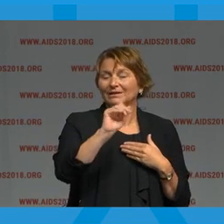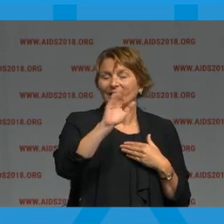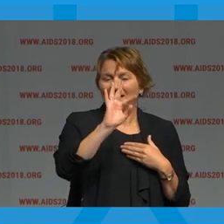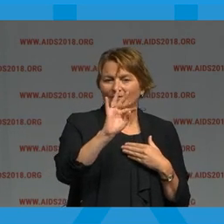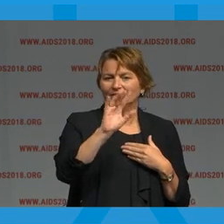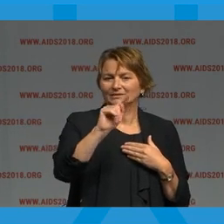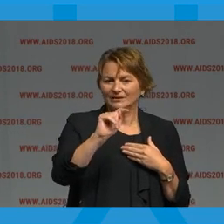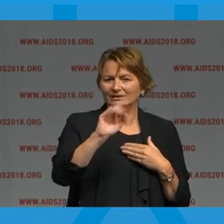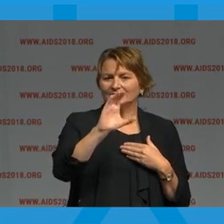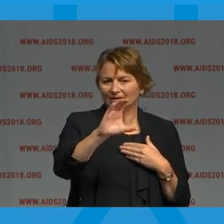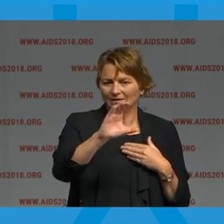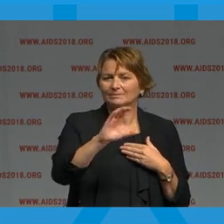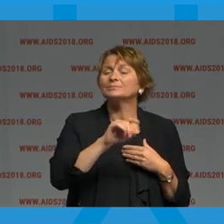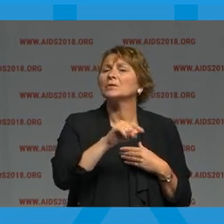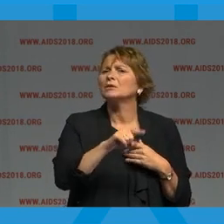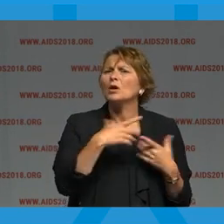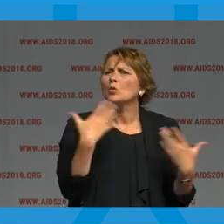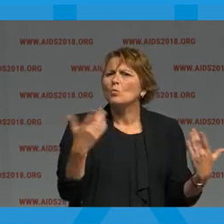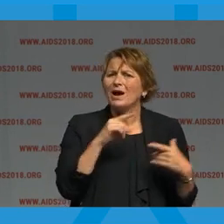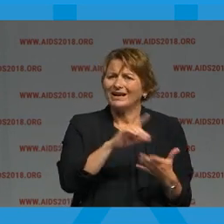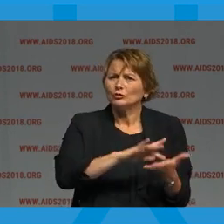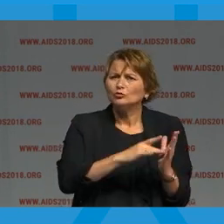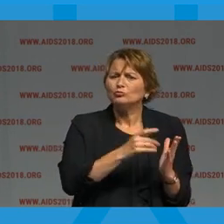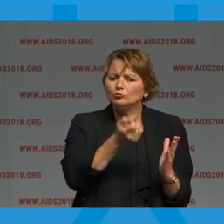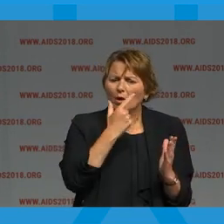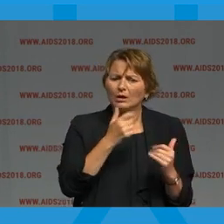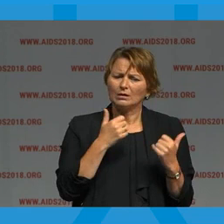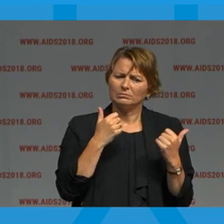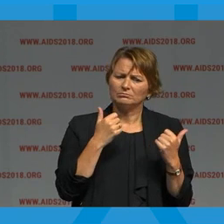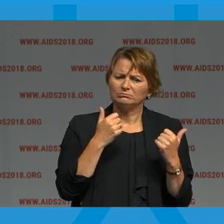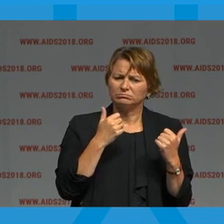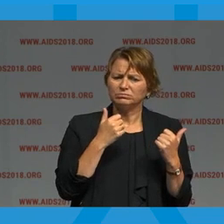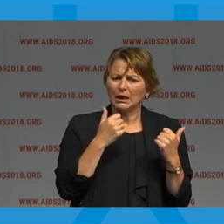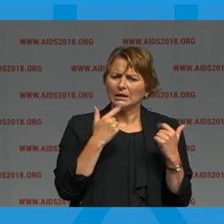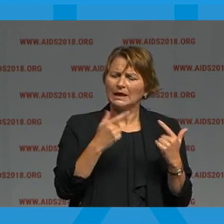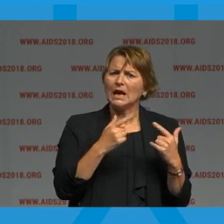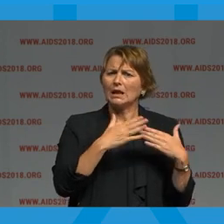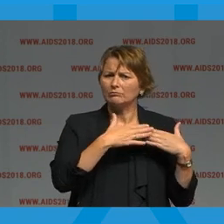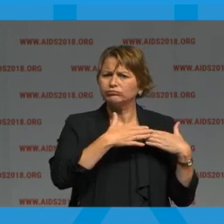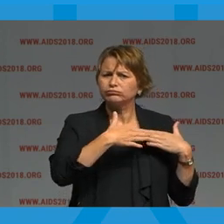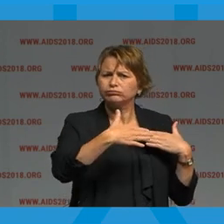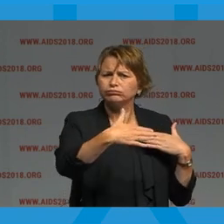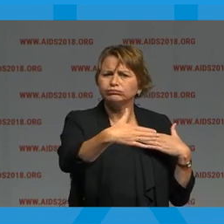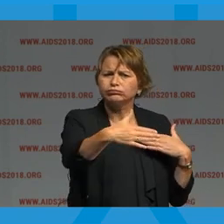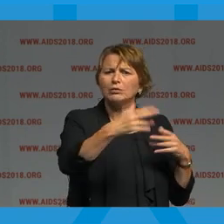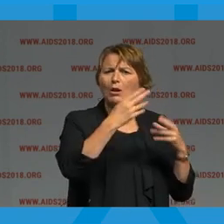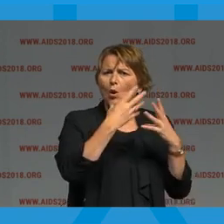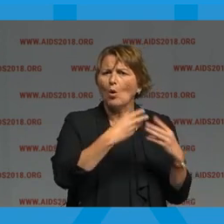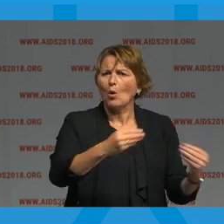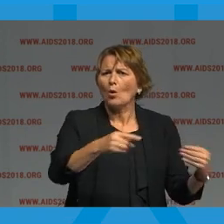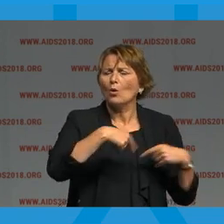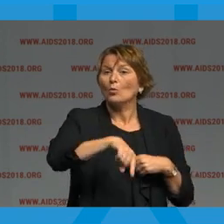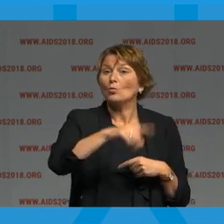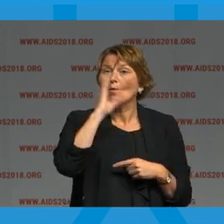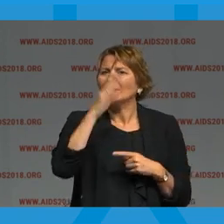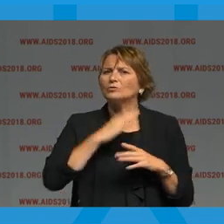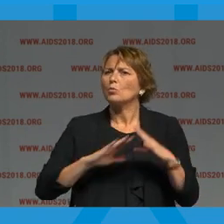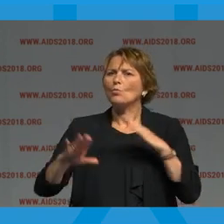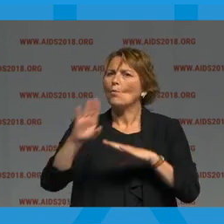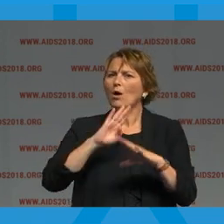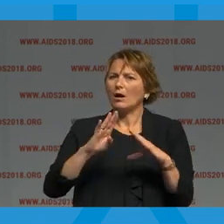Because this drug has a very long half-life, and this could imply a long tail after discontinuation. So in order to avoid